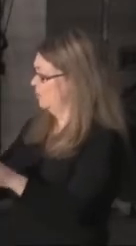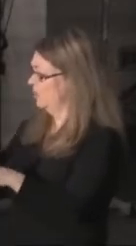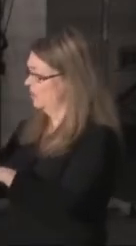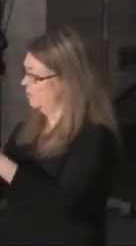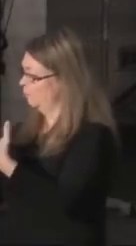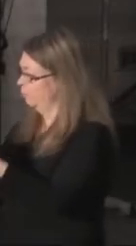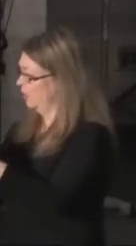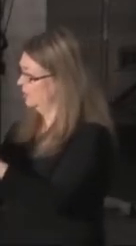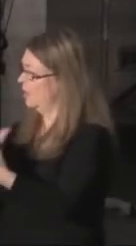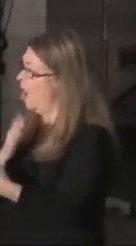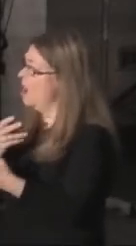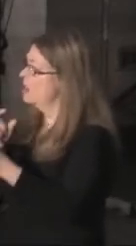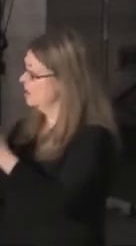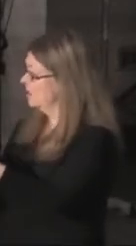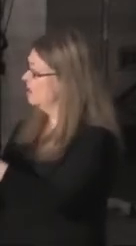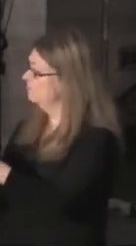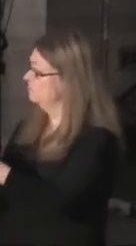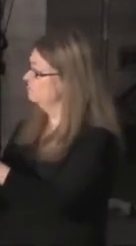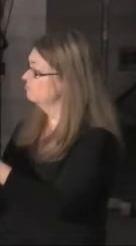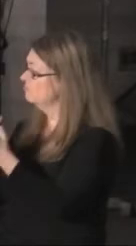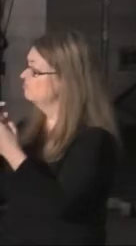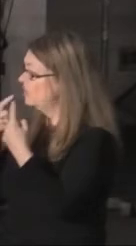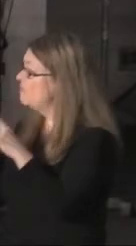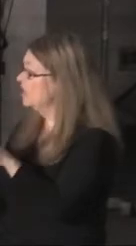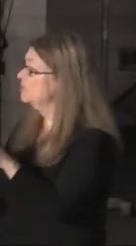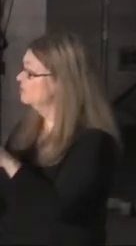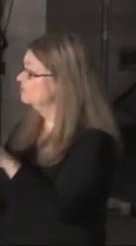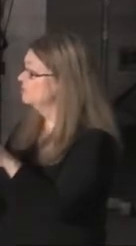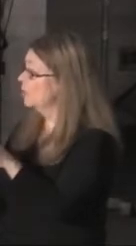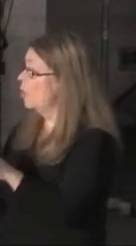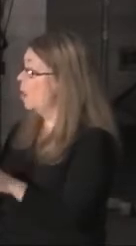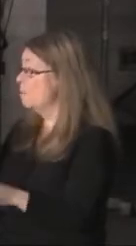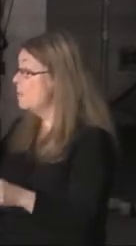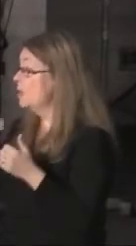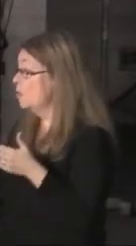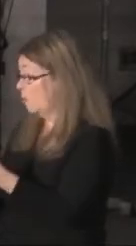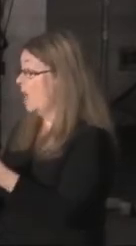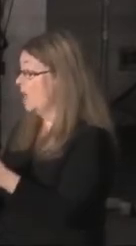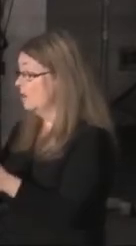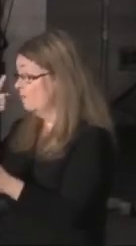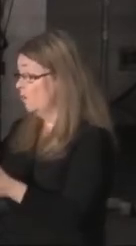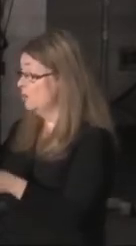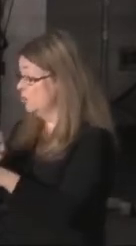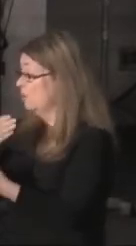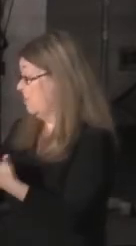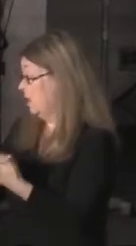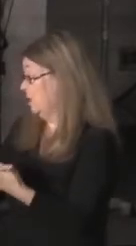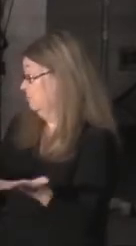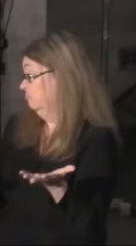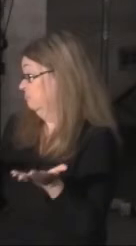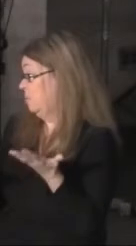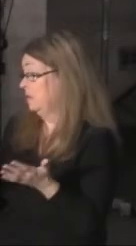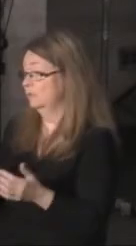prison. Is our gift really going to be that effective? In other words, is there a better way that we could take our money and put it to use in a different way?